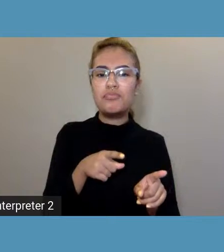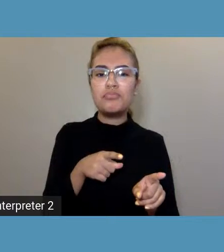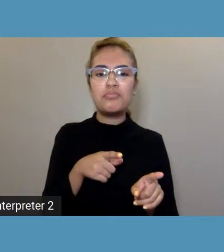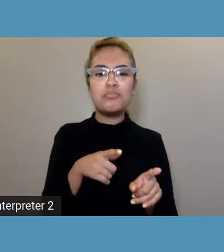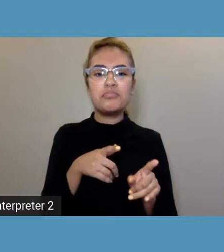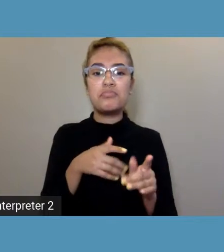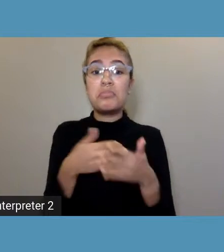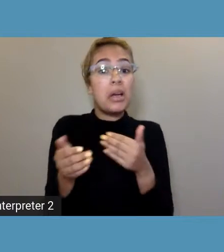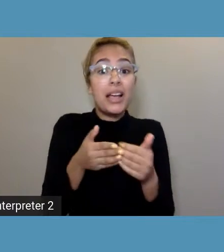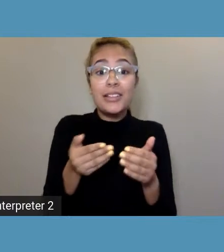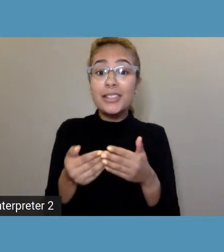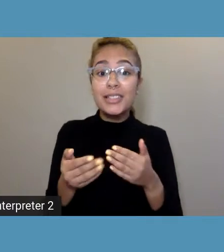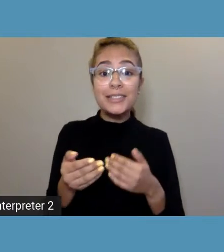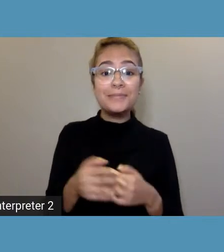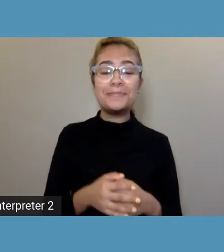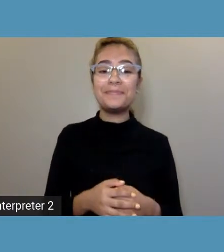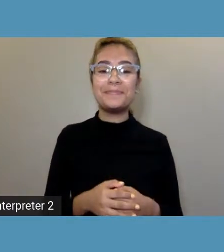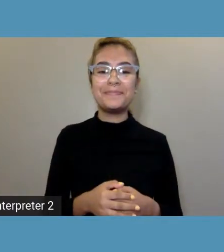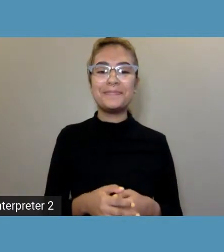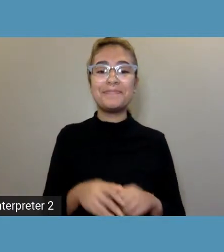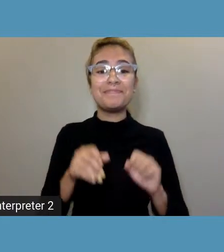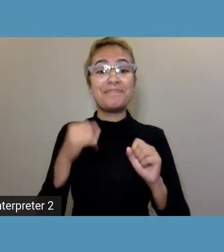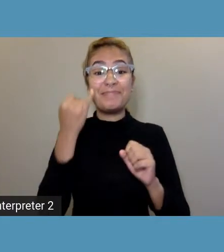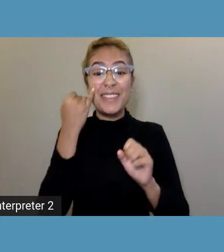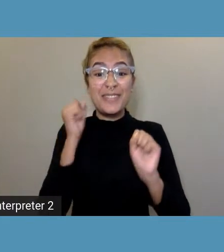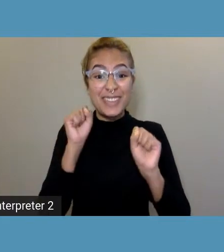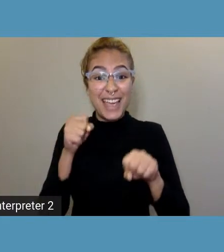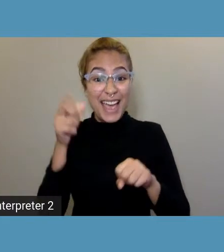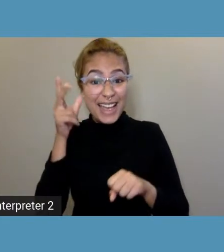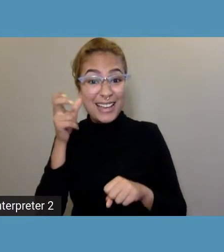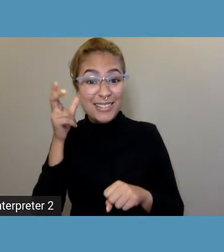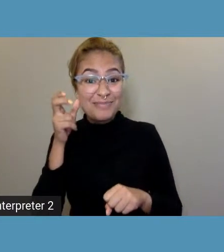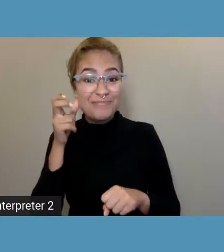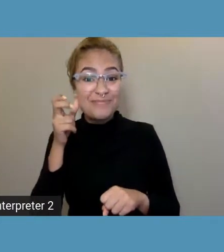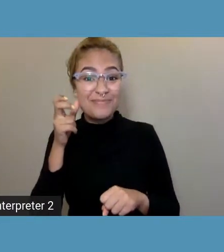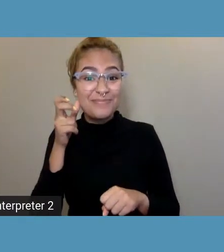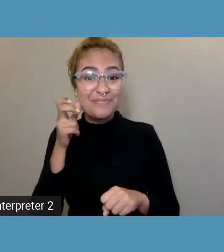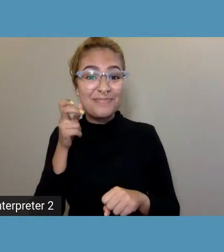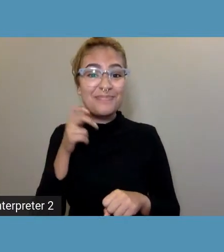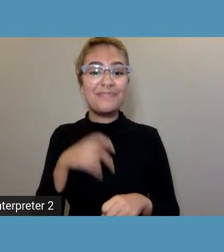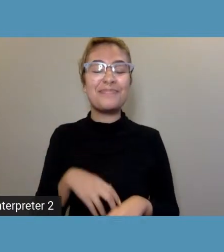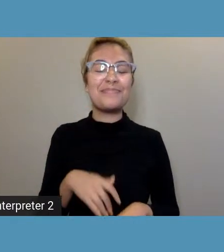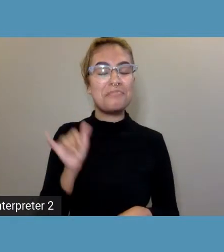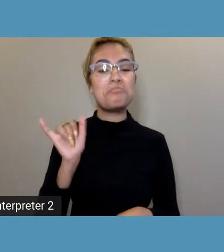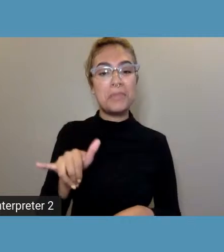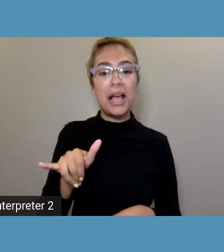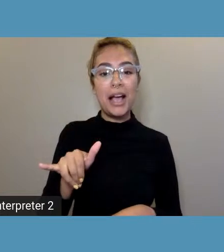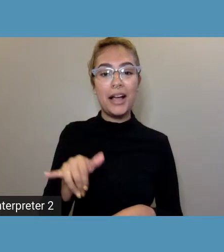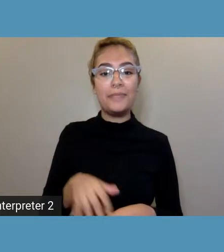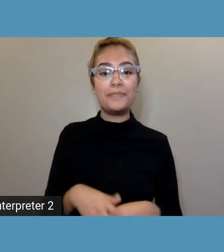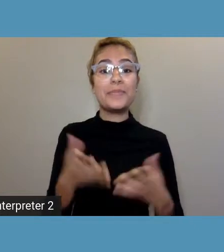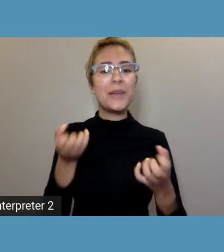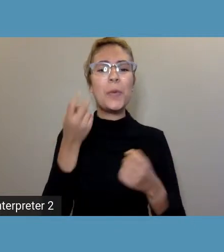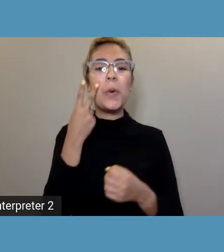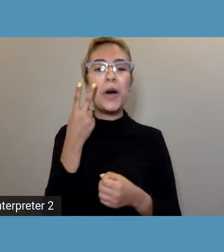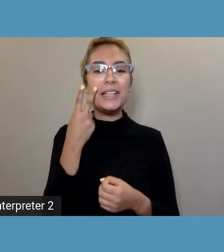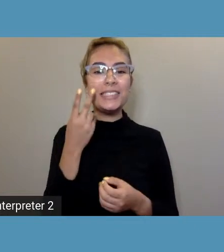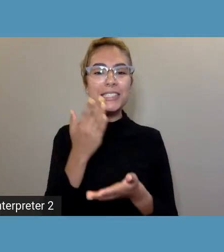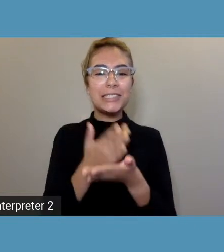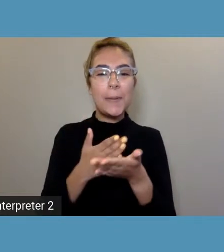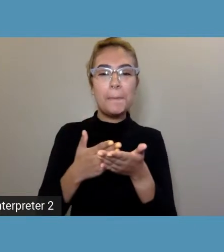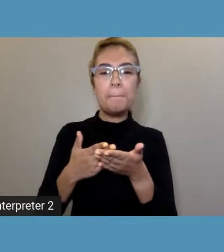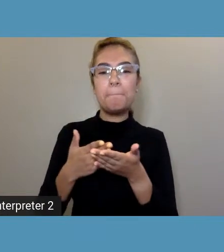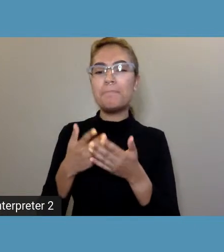in some ones if you can hear me or if you agree, things like that. Just like to see some